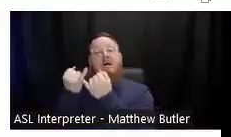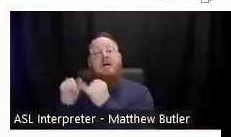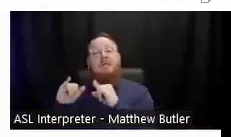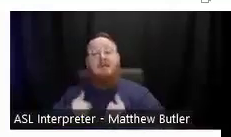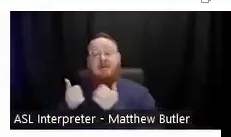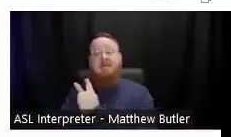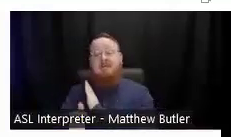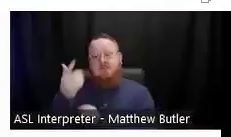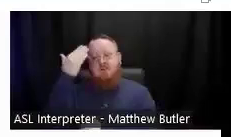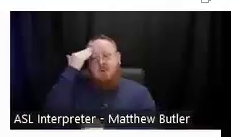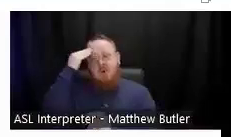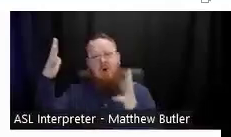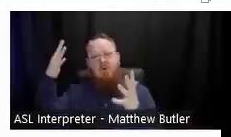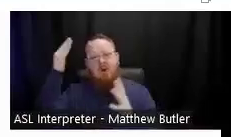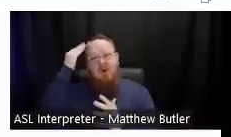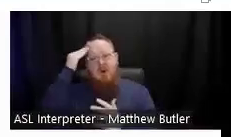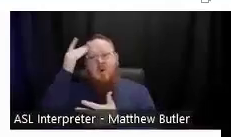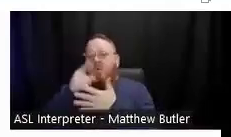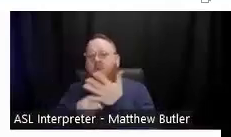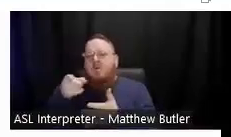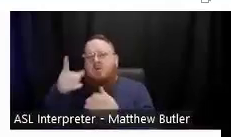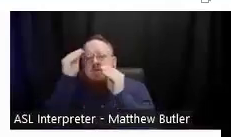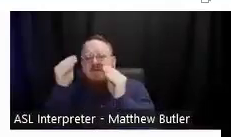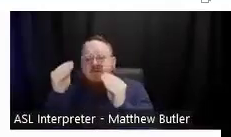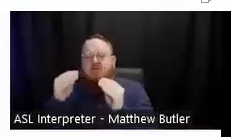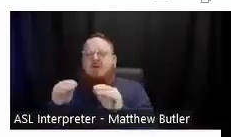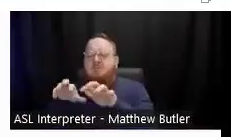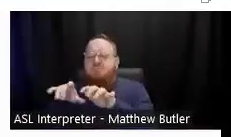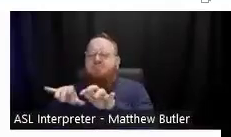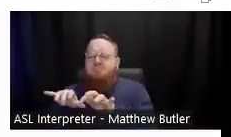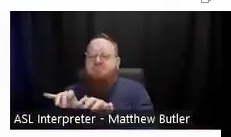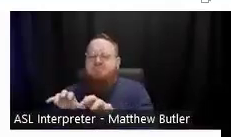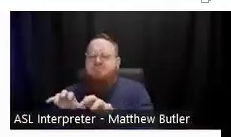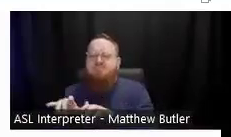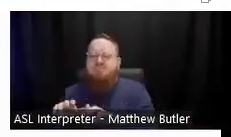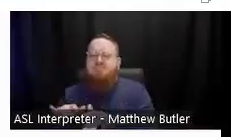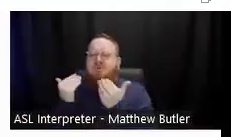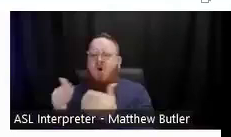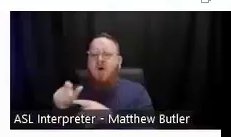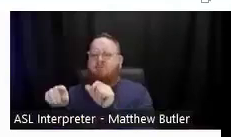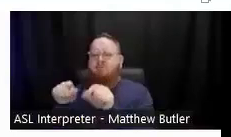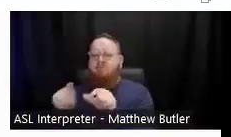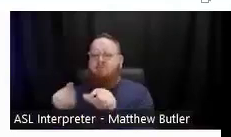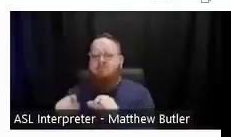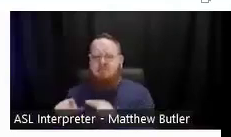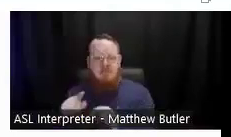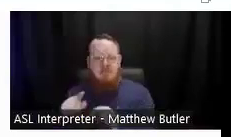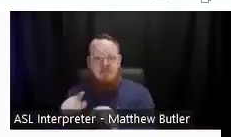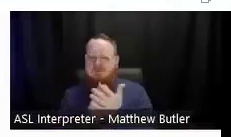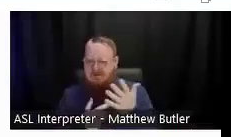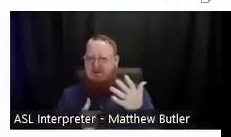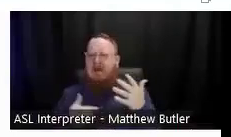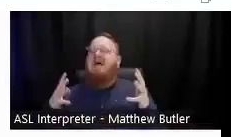of. What are you teaching? So what are they? Let's pop them in there. Here are a few that I put together or with a